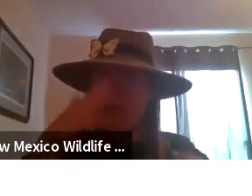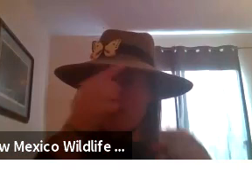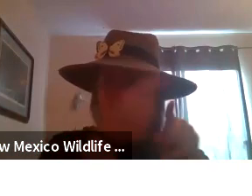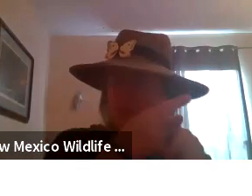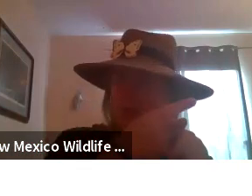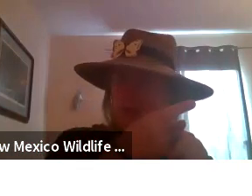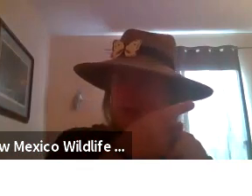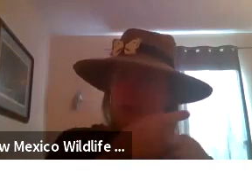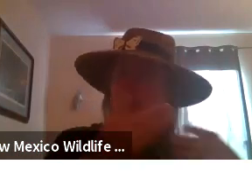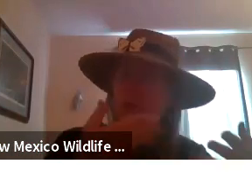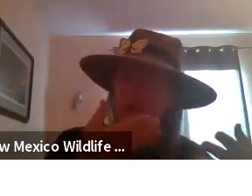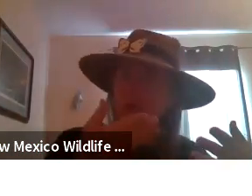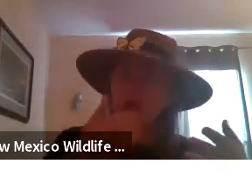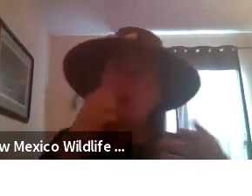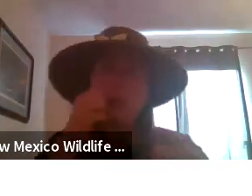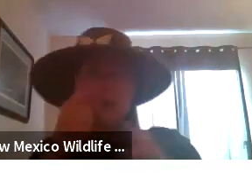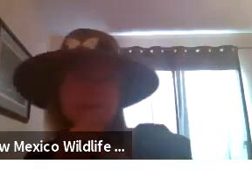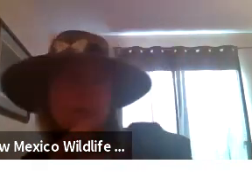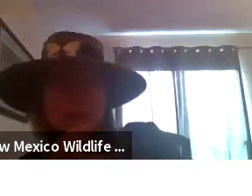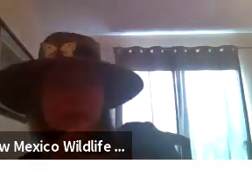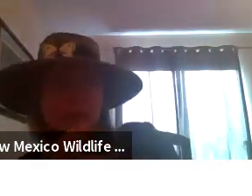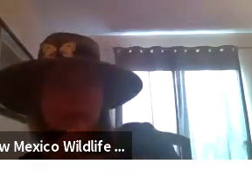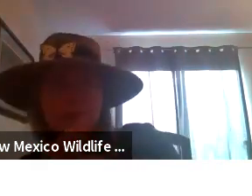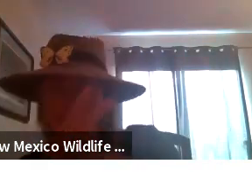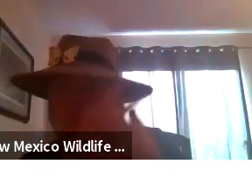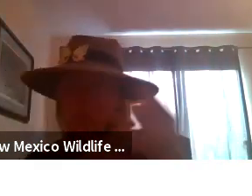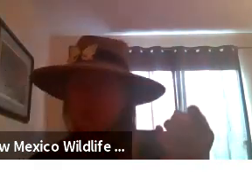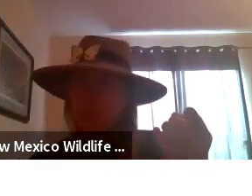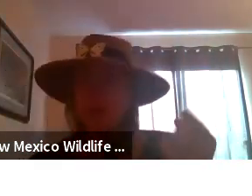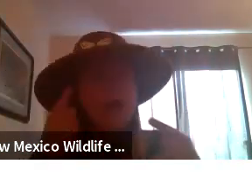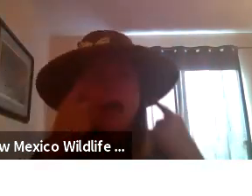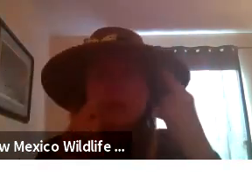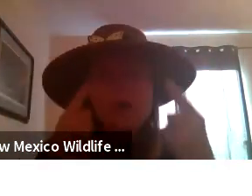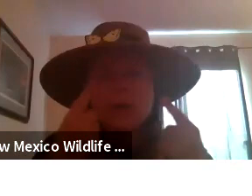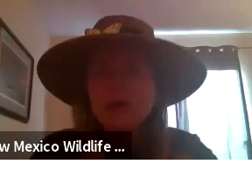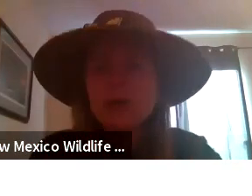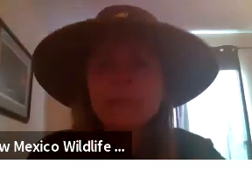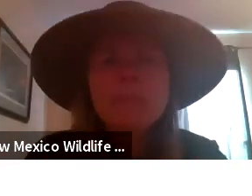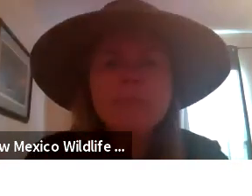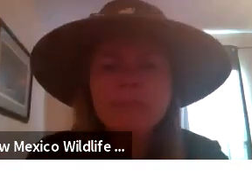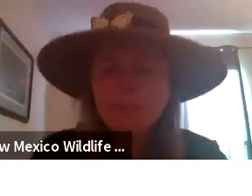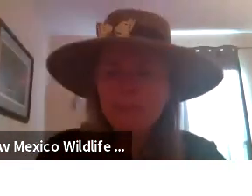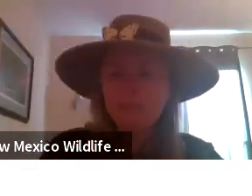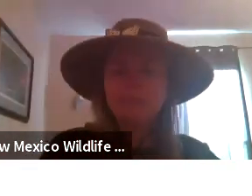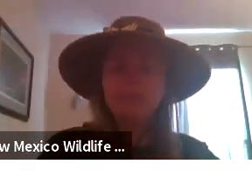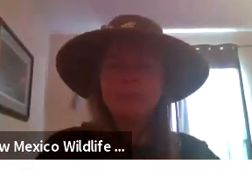have a brother or a sister or both? I wonder.